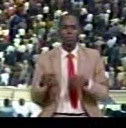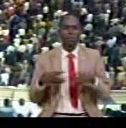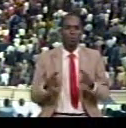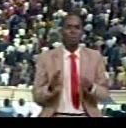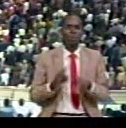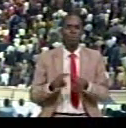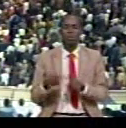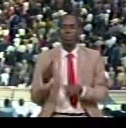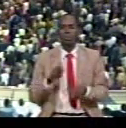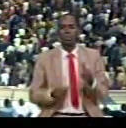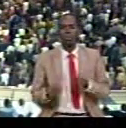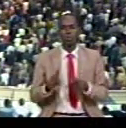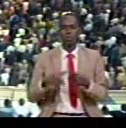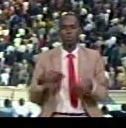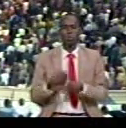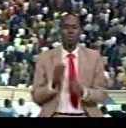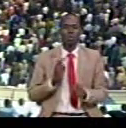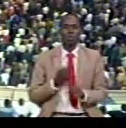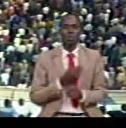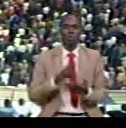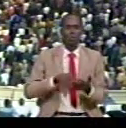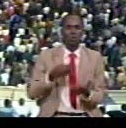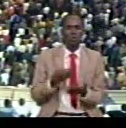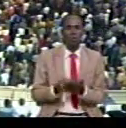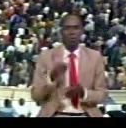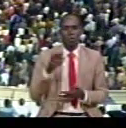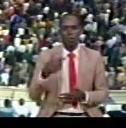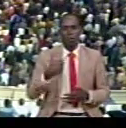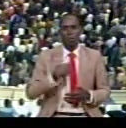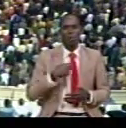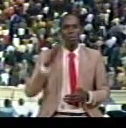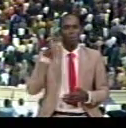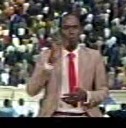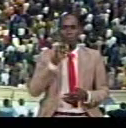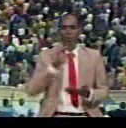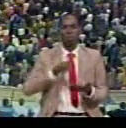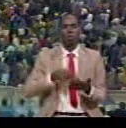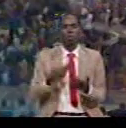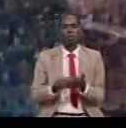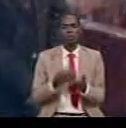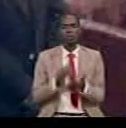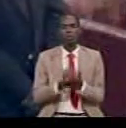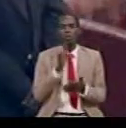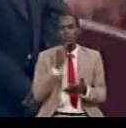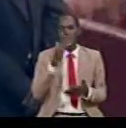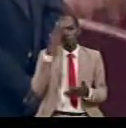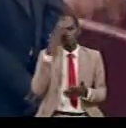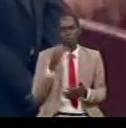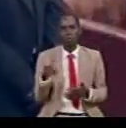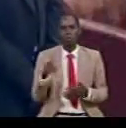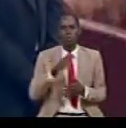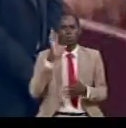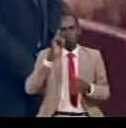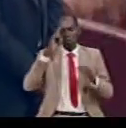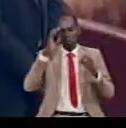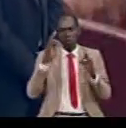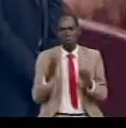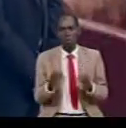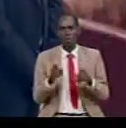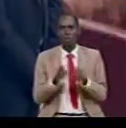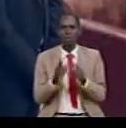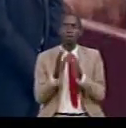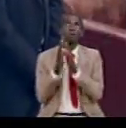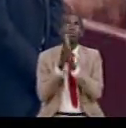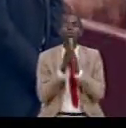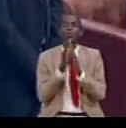are not going to fall. I'm not going to fall. And that's why we make up our minds. And as you're praying this moment, you are really calling upon God. Out